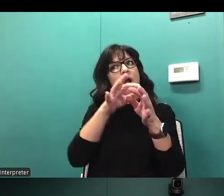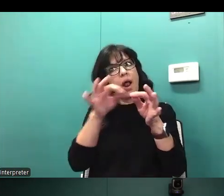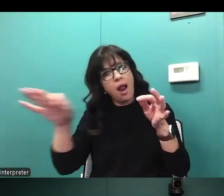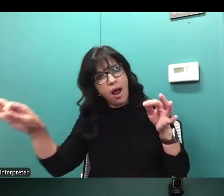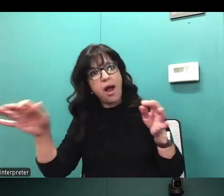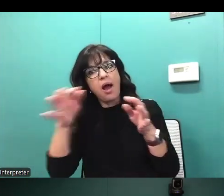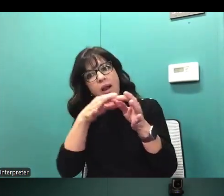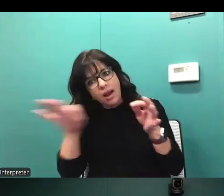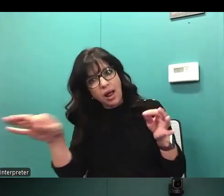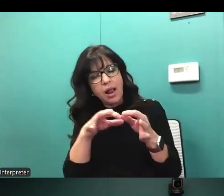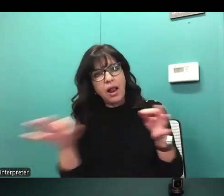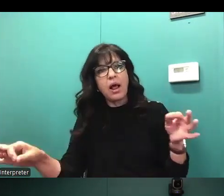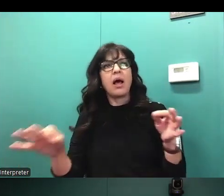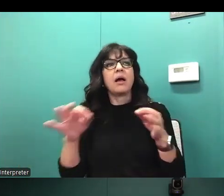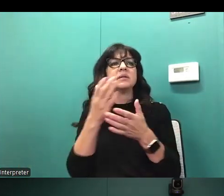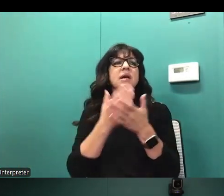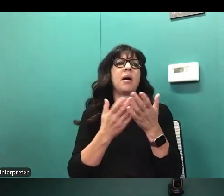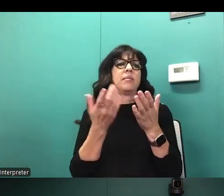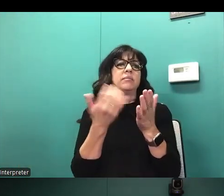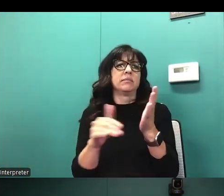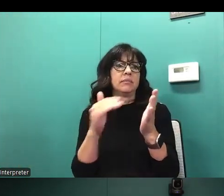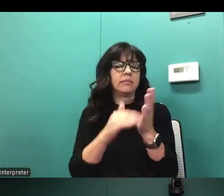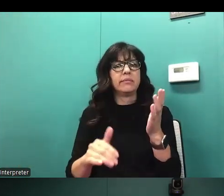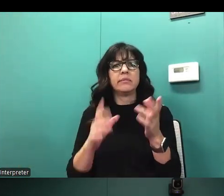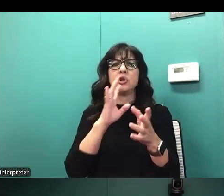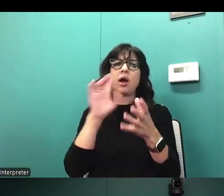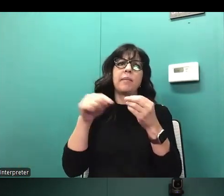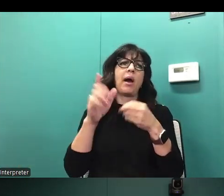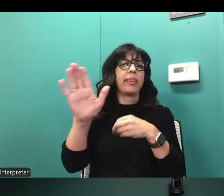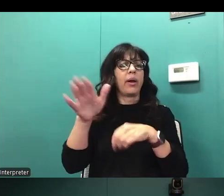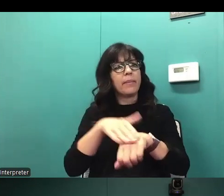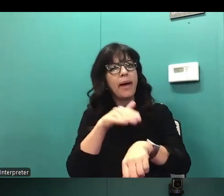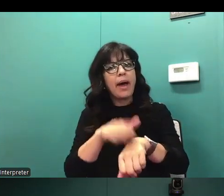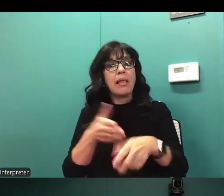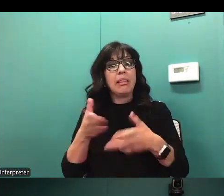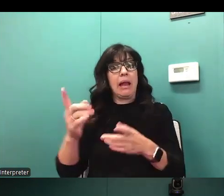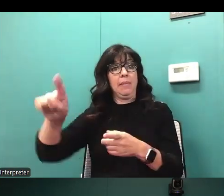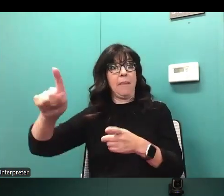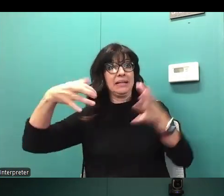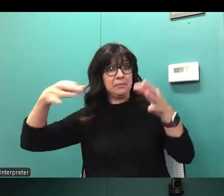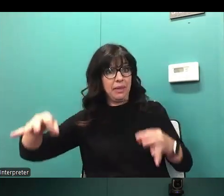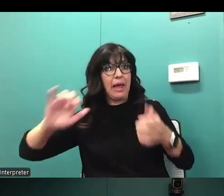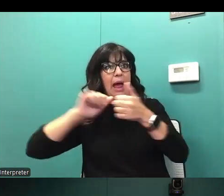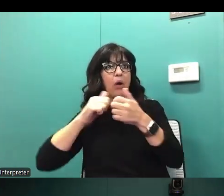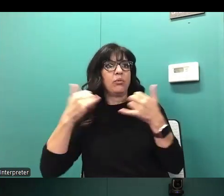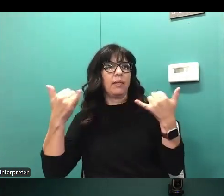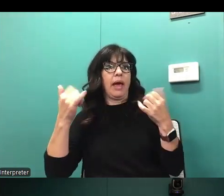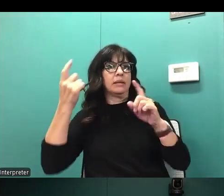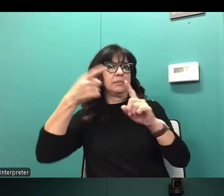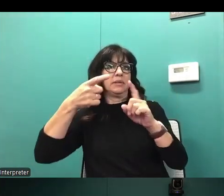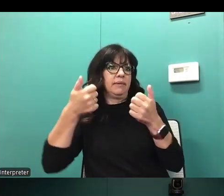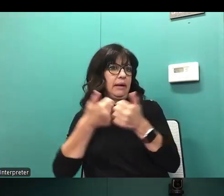tell, you know, about the story. Some of this is repetitive, talking about their pet or letting them tell you how to play a game. I've done that before. That was kind of fun. And